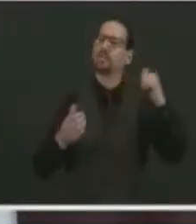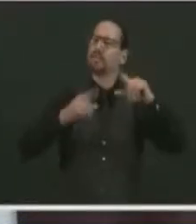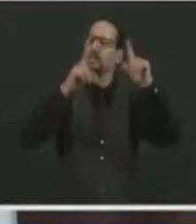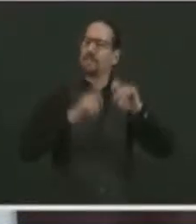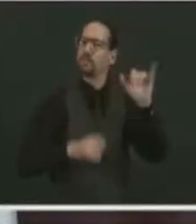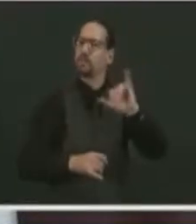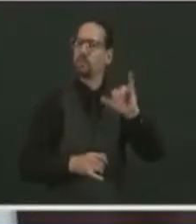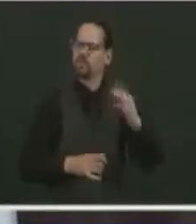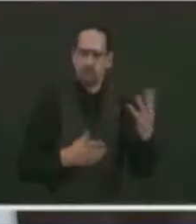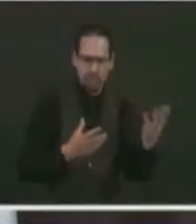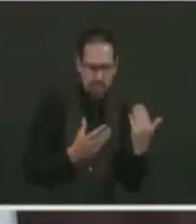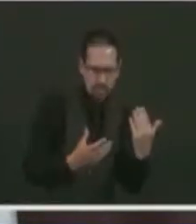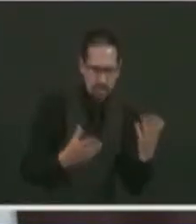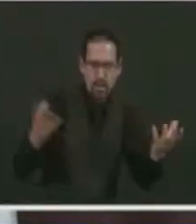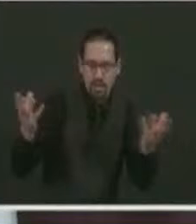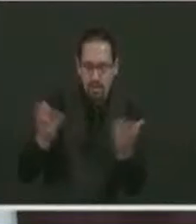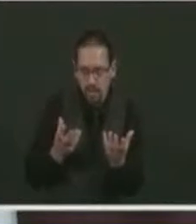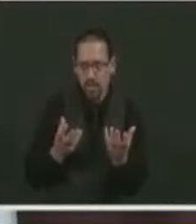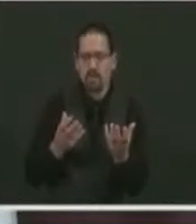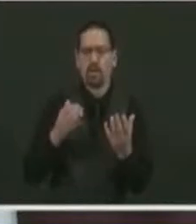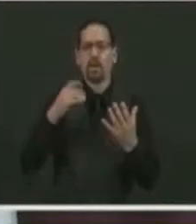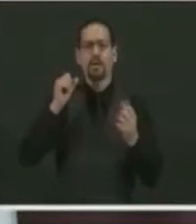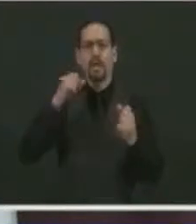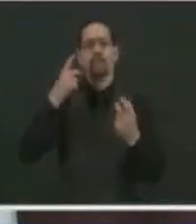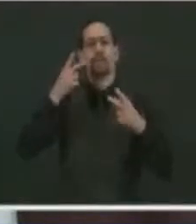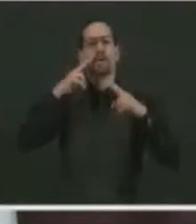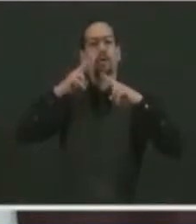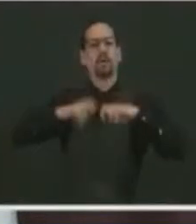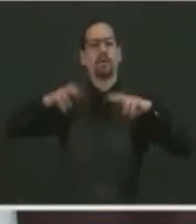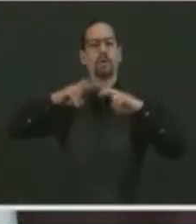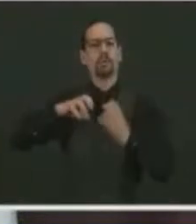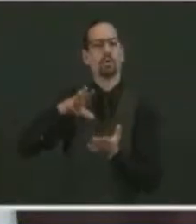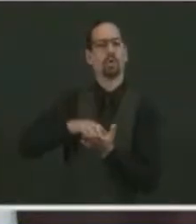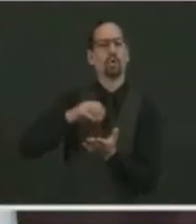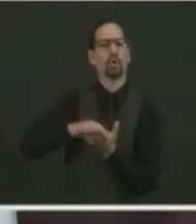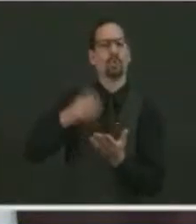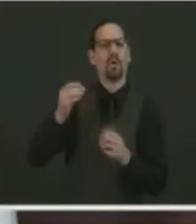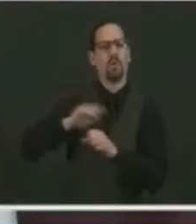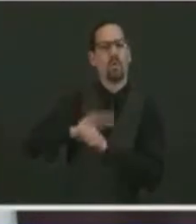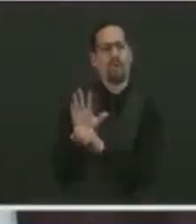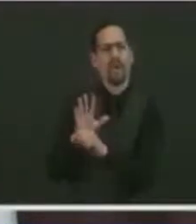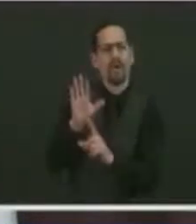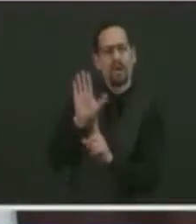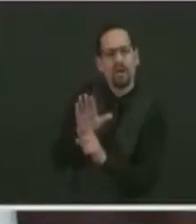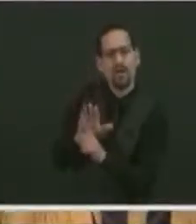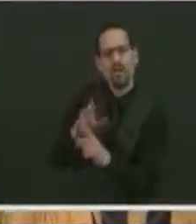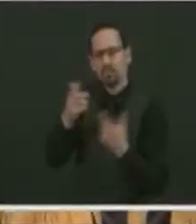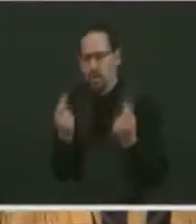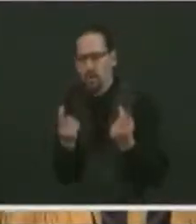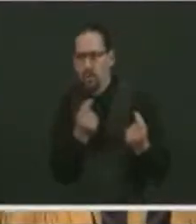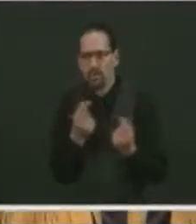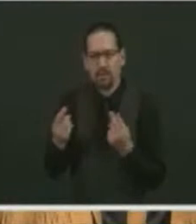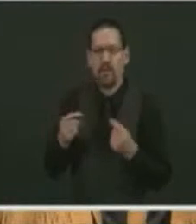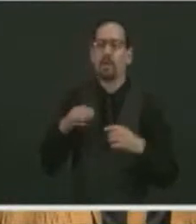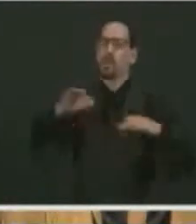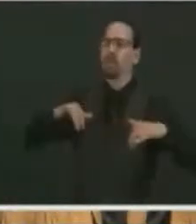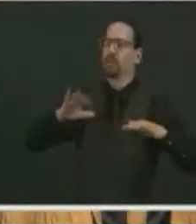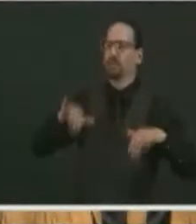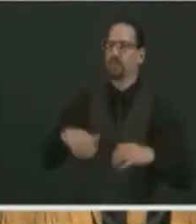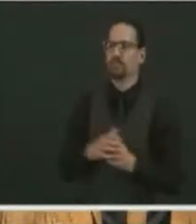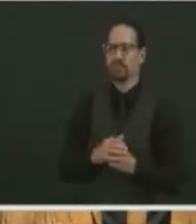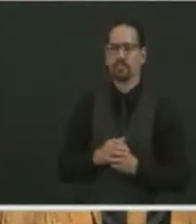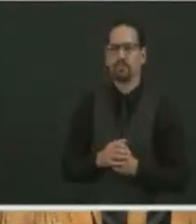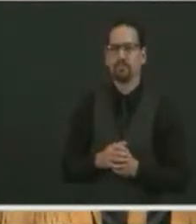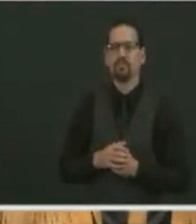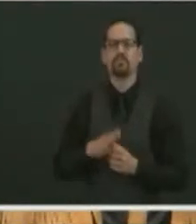gain the information that teaches us more about the test and how it may be considered in the future. Last question Governor, from I Brian. just